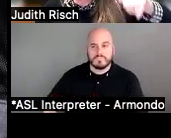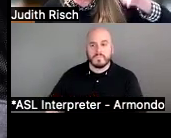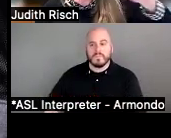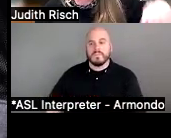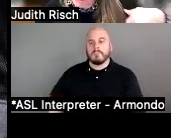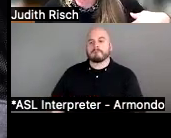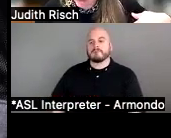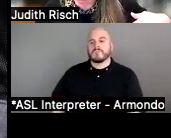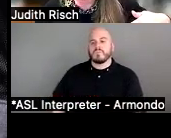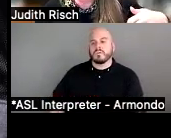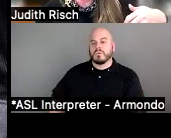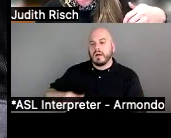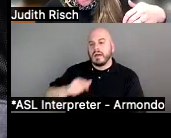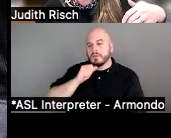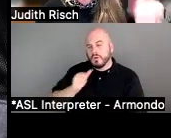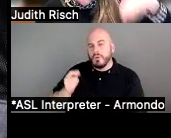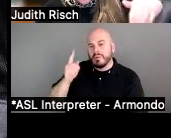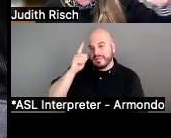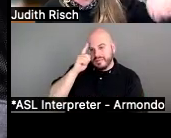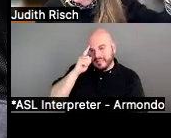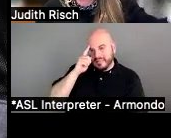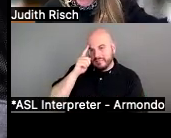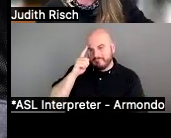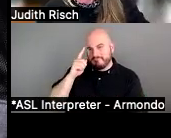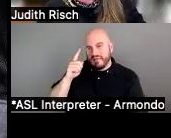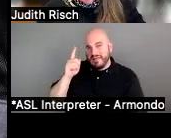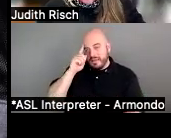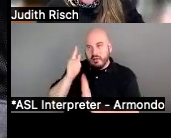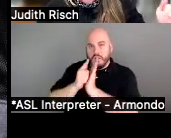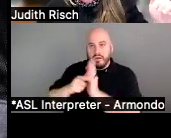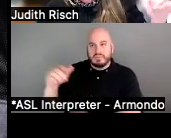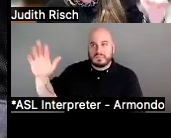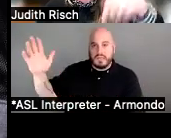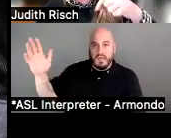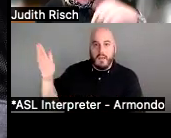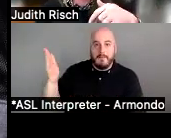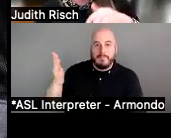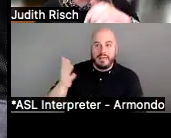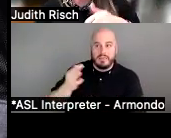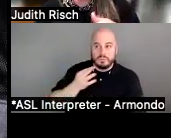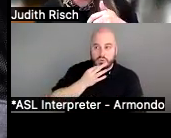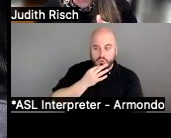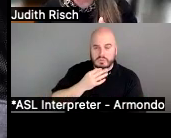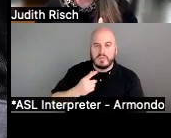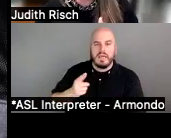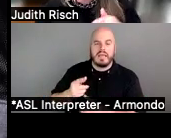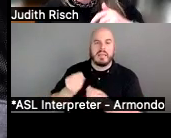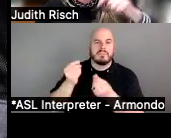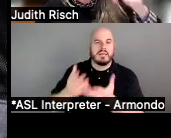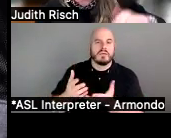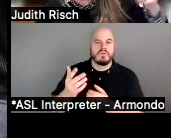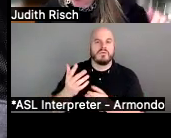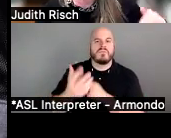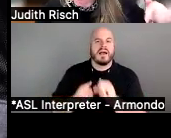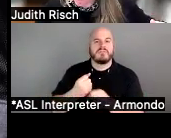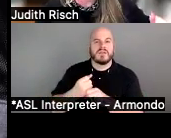I think a law is coming. And I'm just telling you 5 years before. I